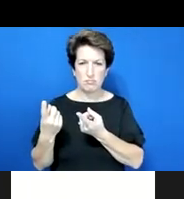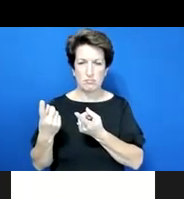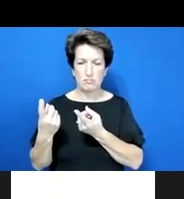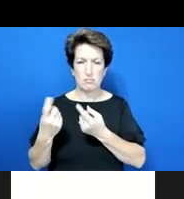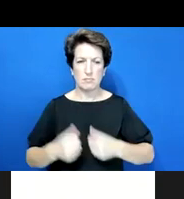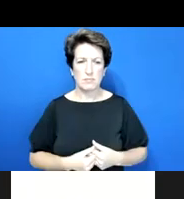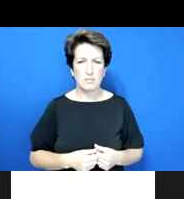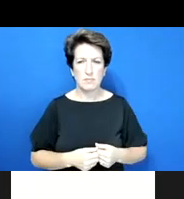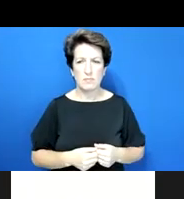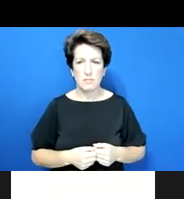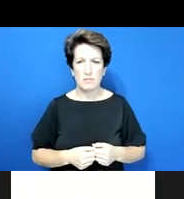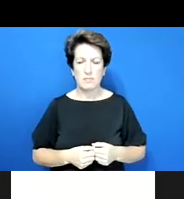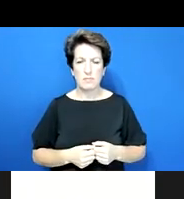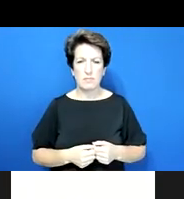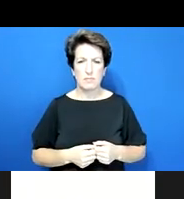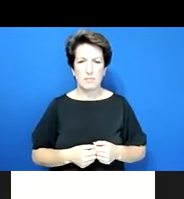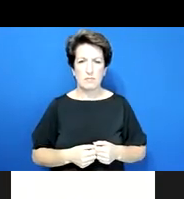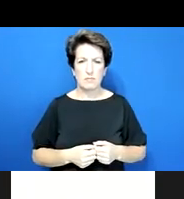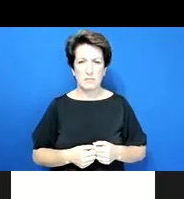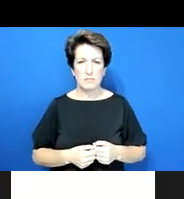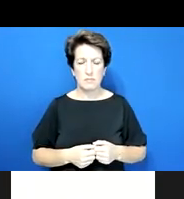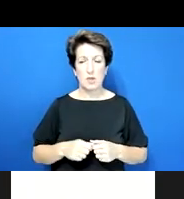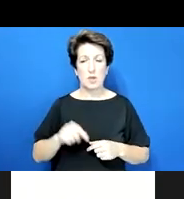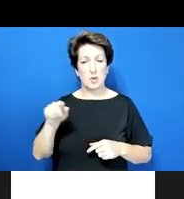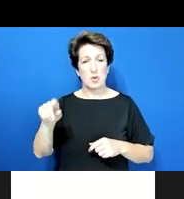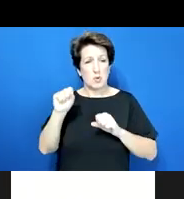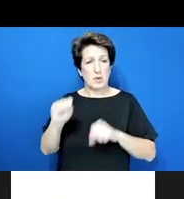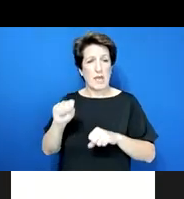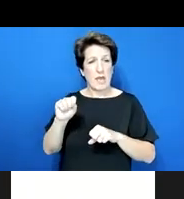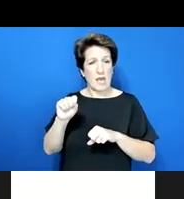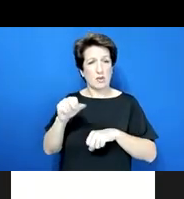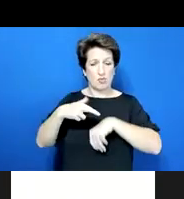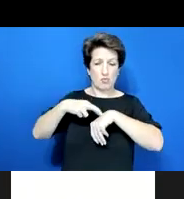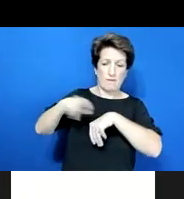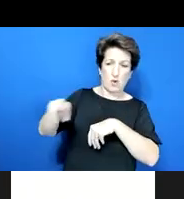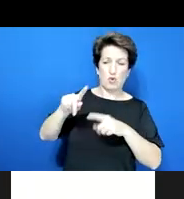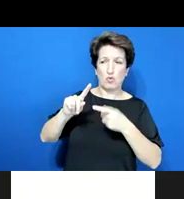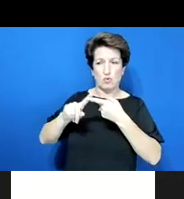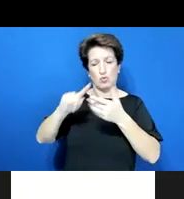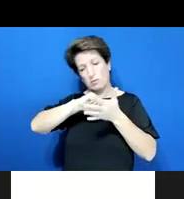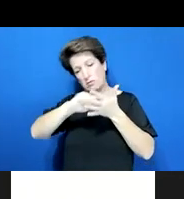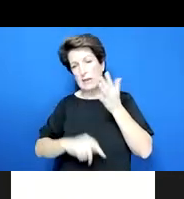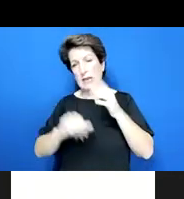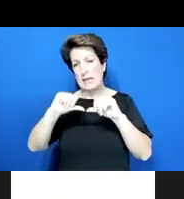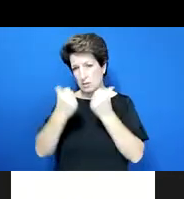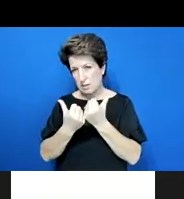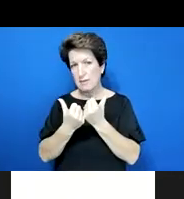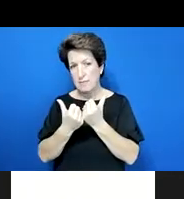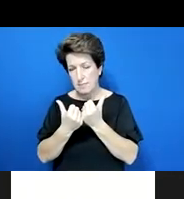And you can continue to refer people to these agencies, although we have had to